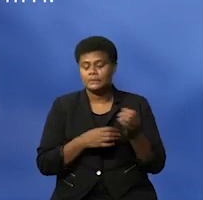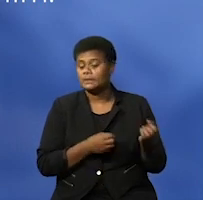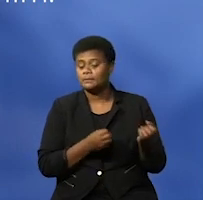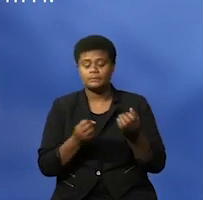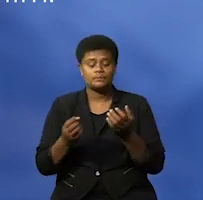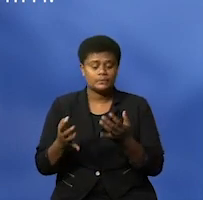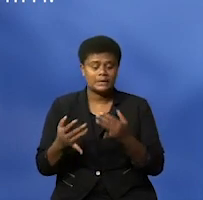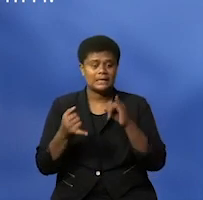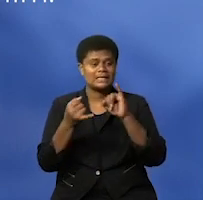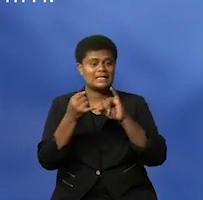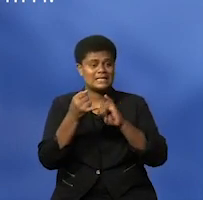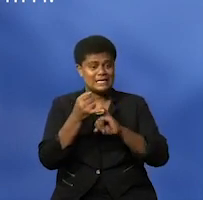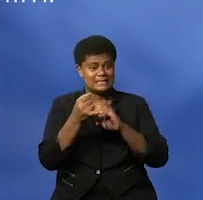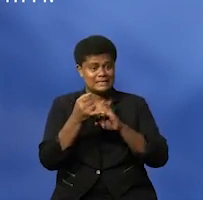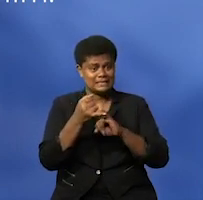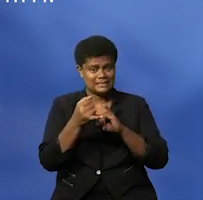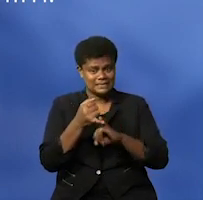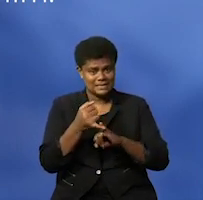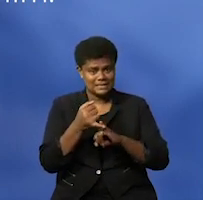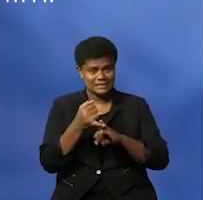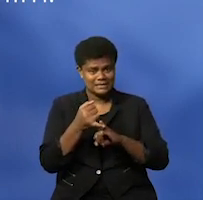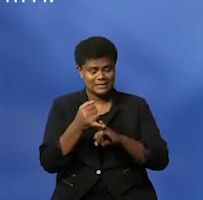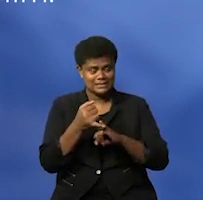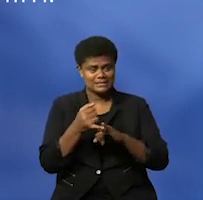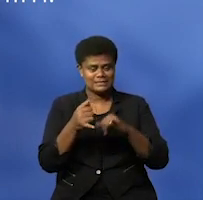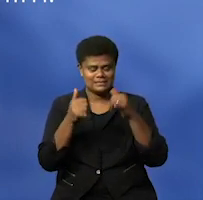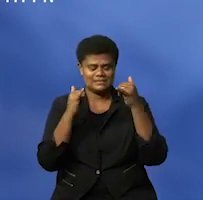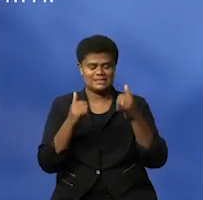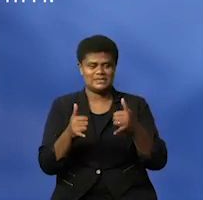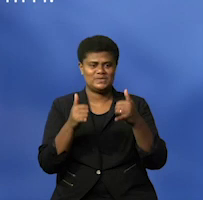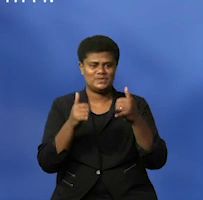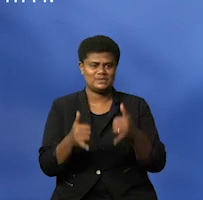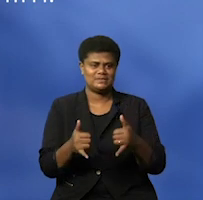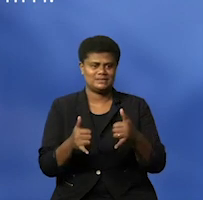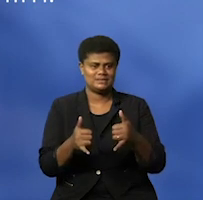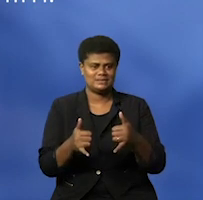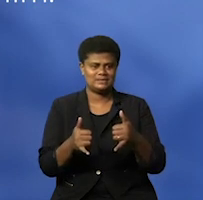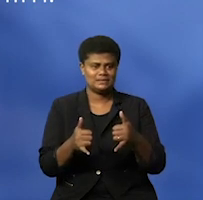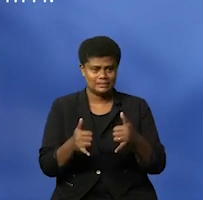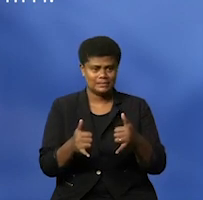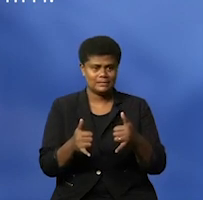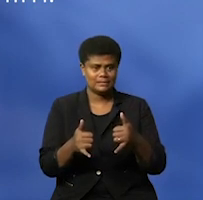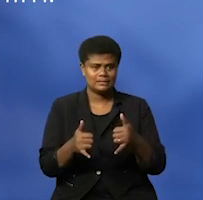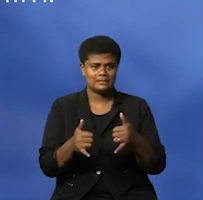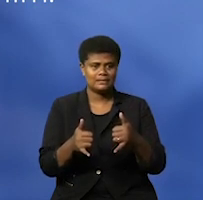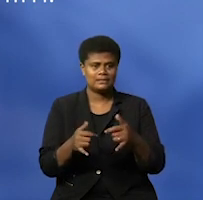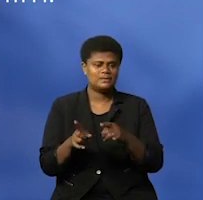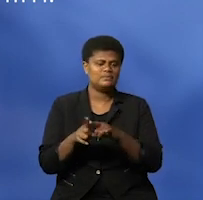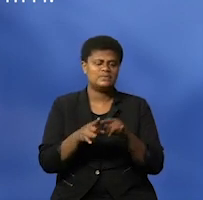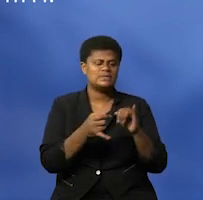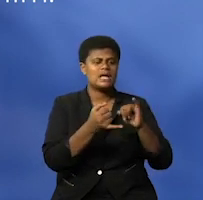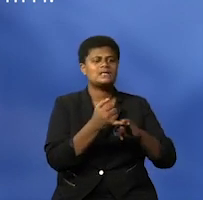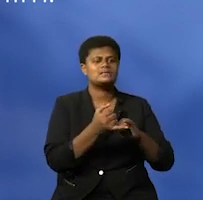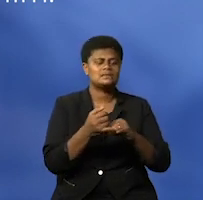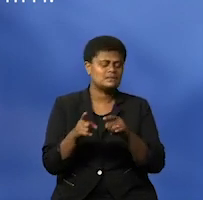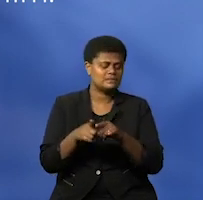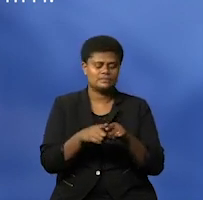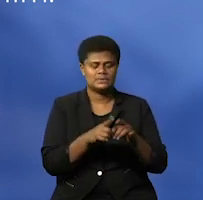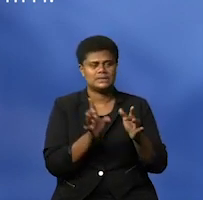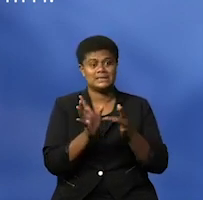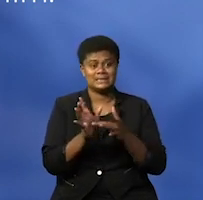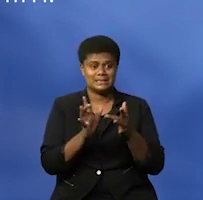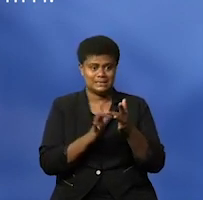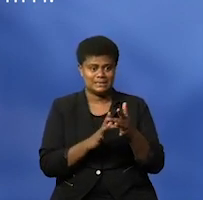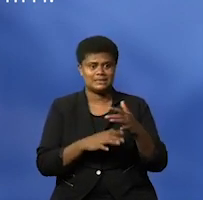our viewers at home, I'll repeat that. For the Father judgeth no man, but hath committed all judgment unto the Son, that all men should honor the